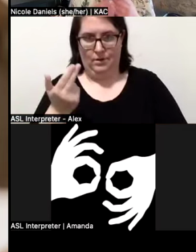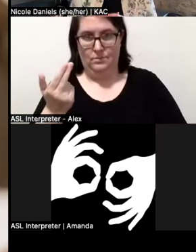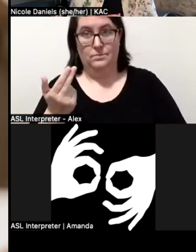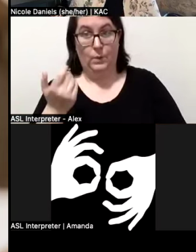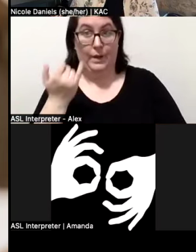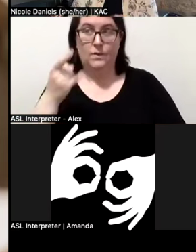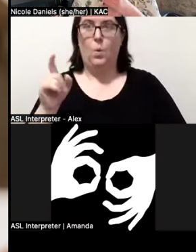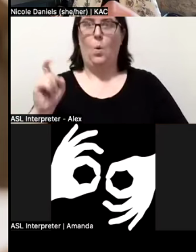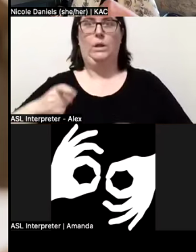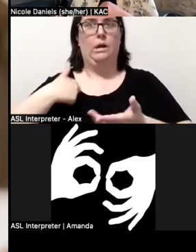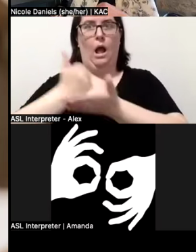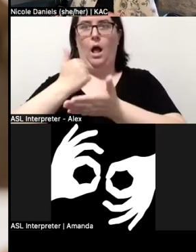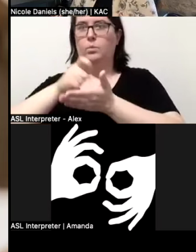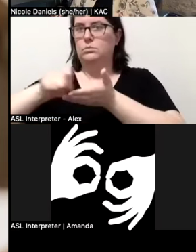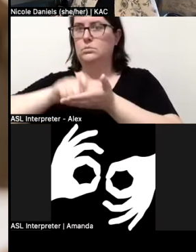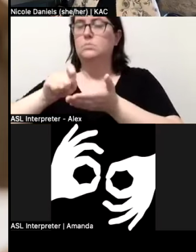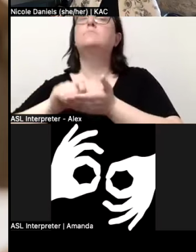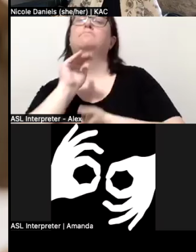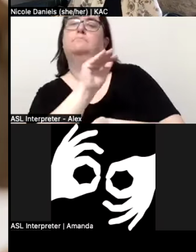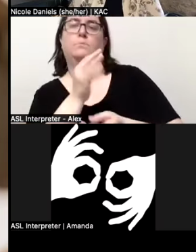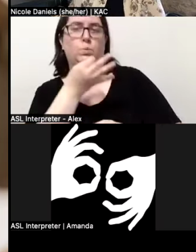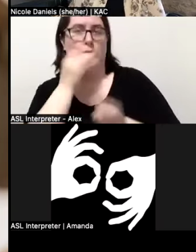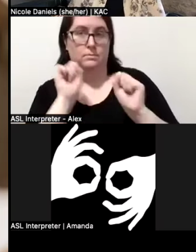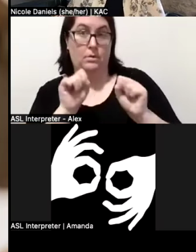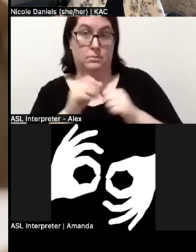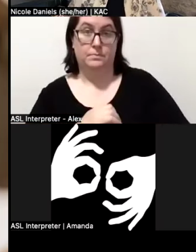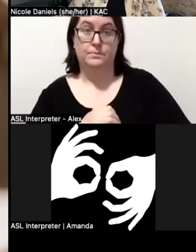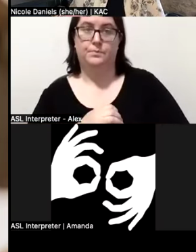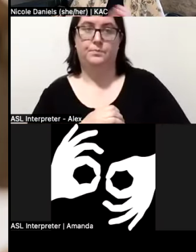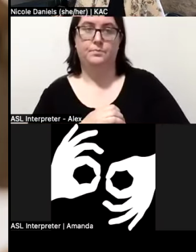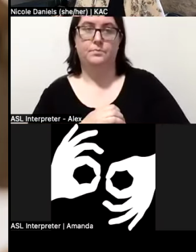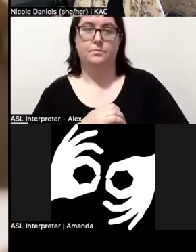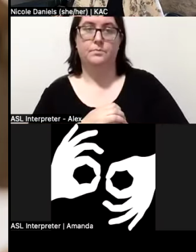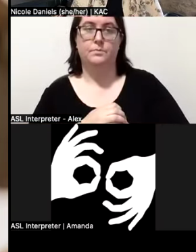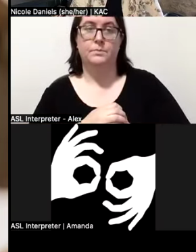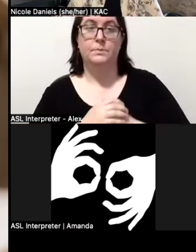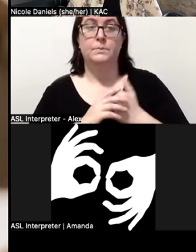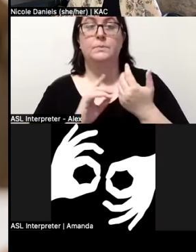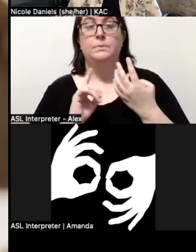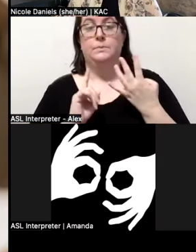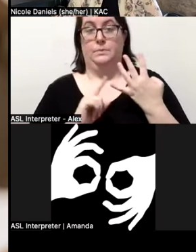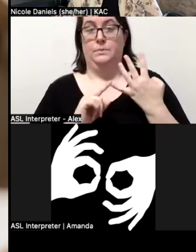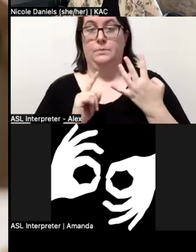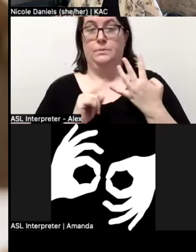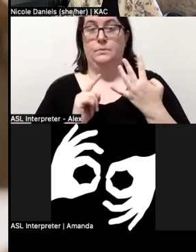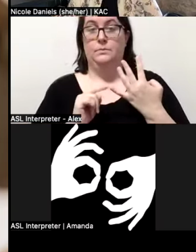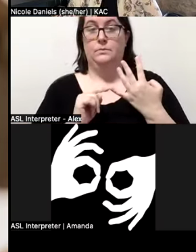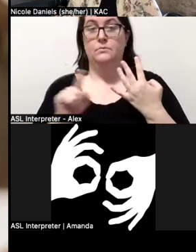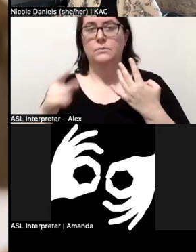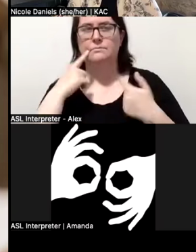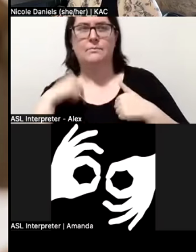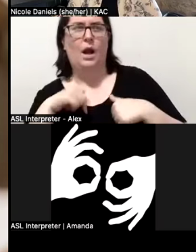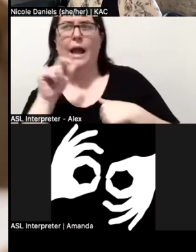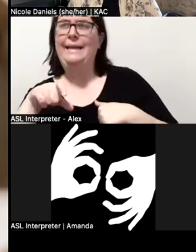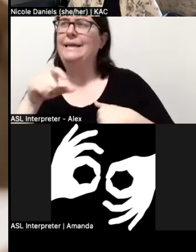if you're interested in that type of support, please reach out as soon as possible. We also provide recommendations for services or tools that may